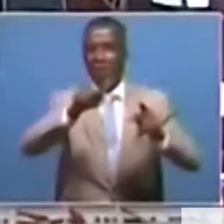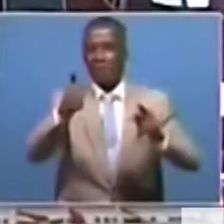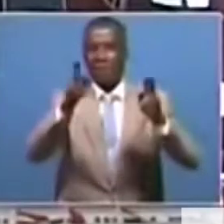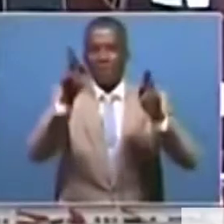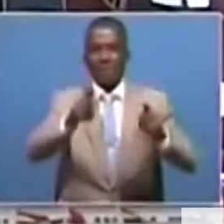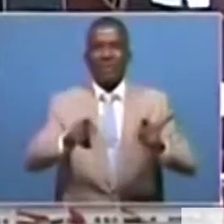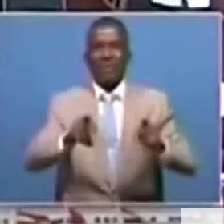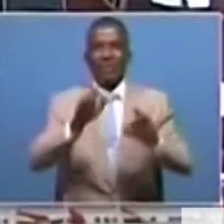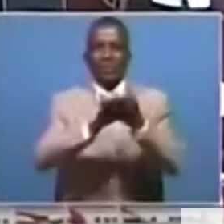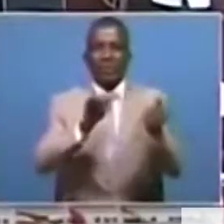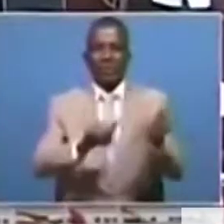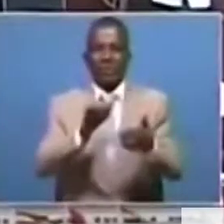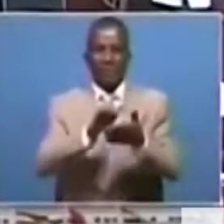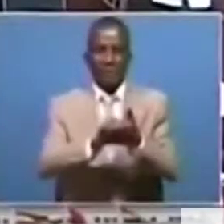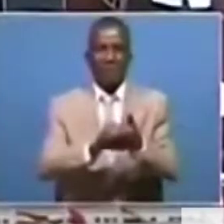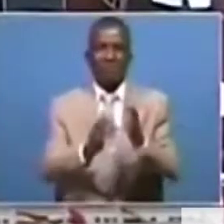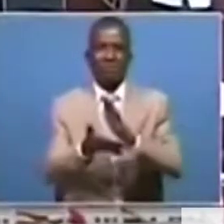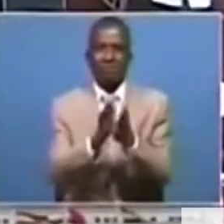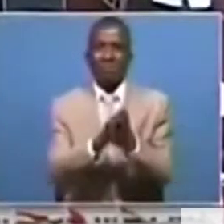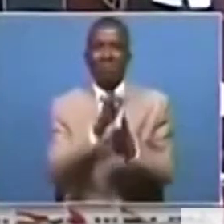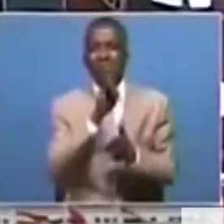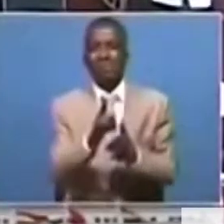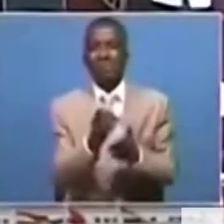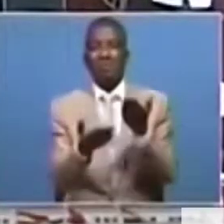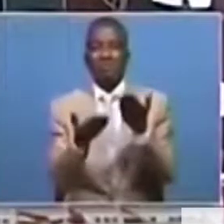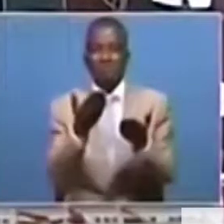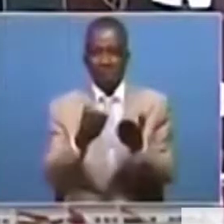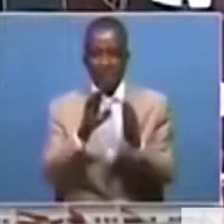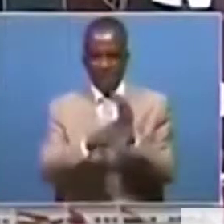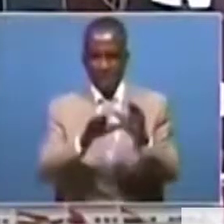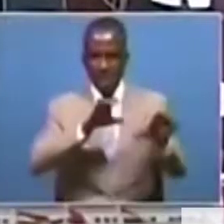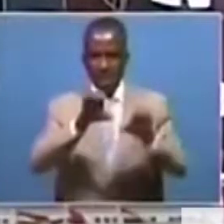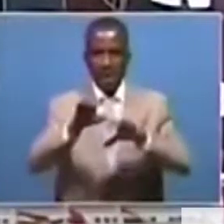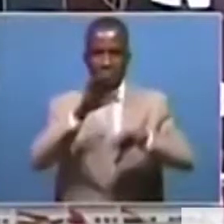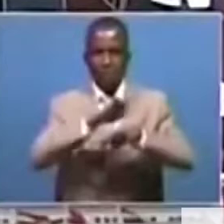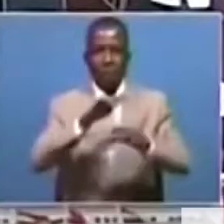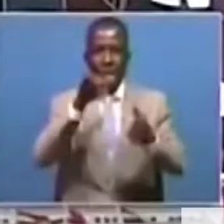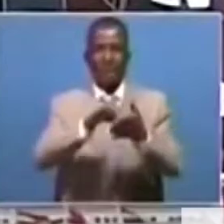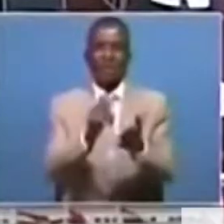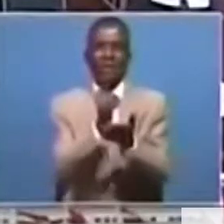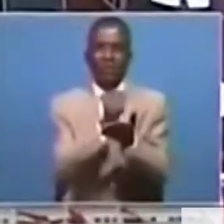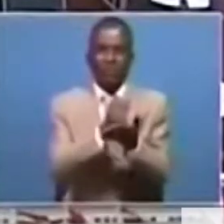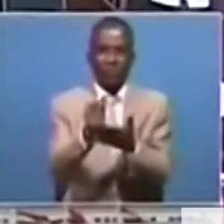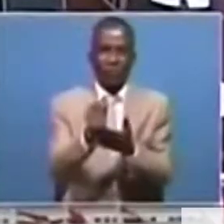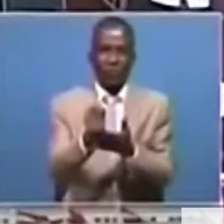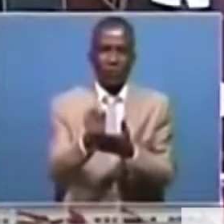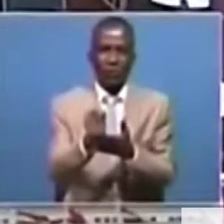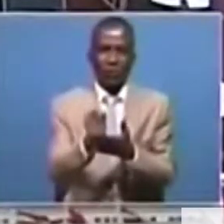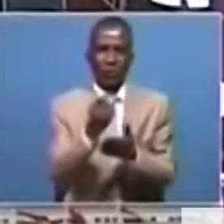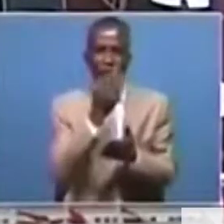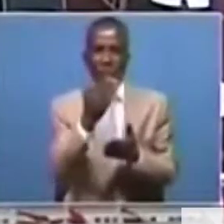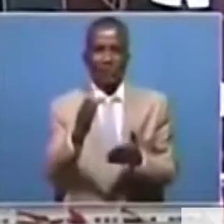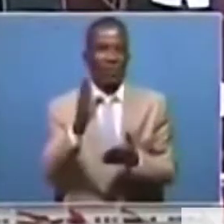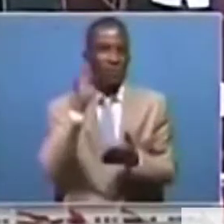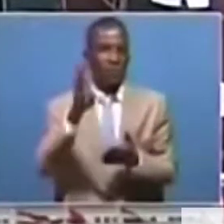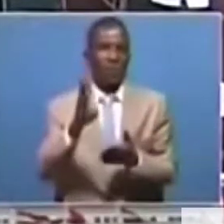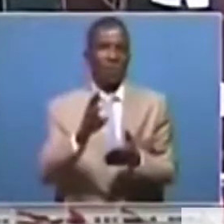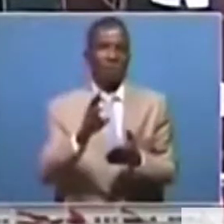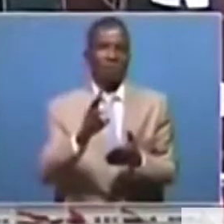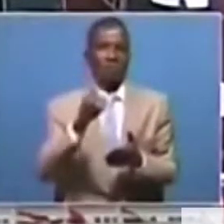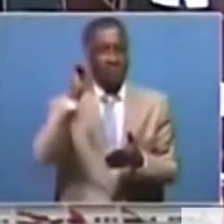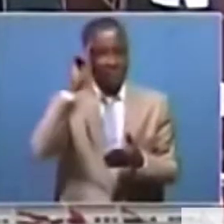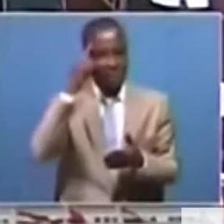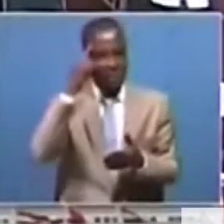person to believe a thing to be true and to act upon that belief, the truth of the thing shall be conclusively